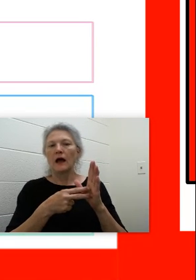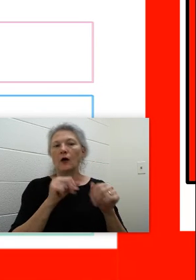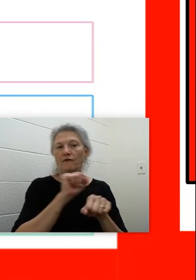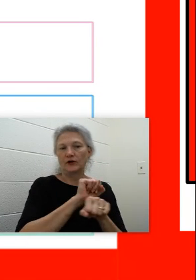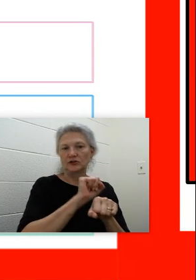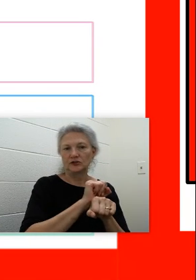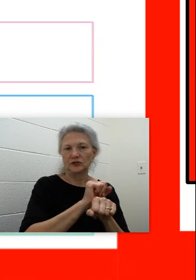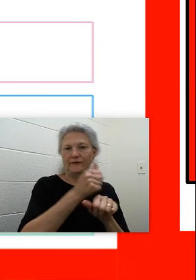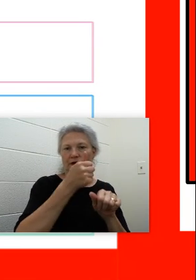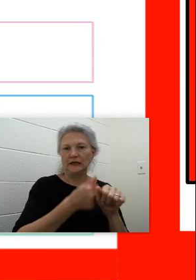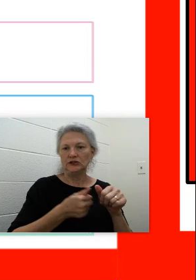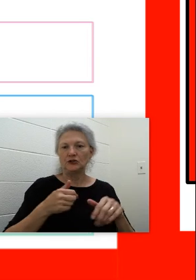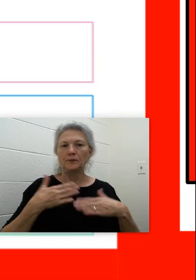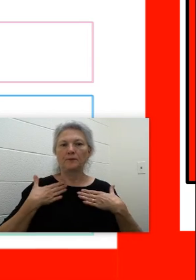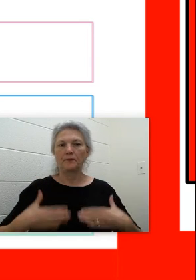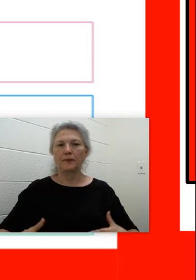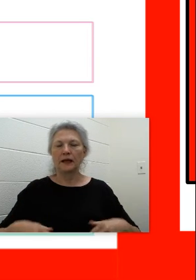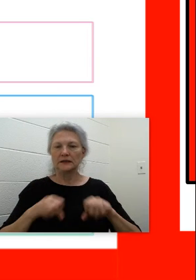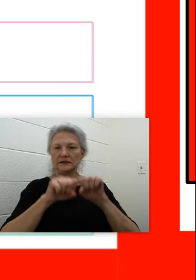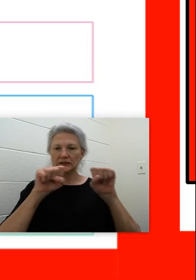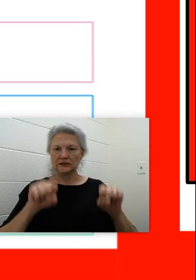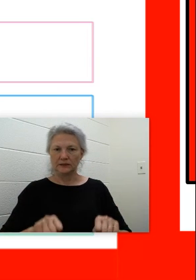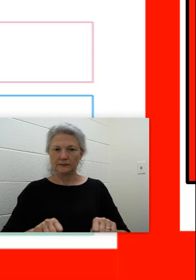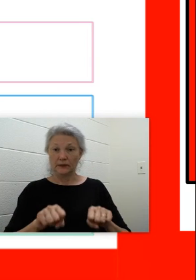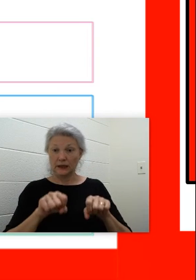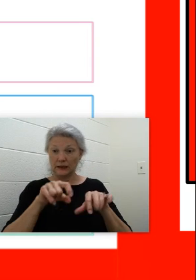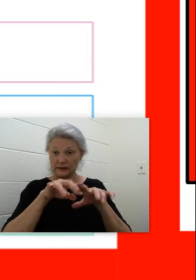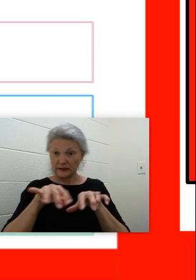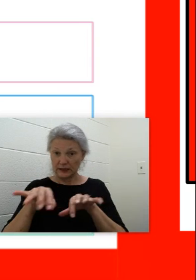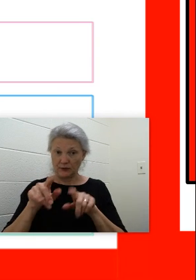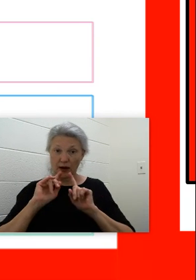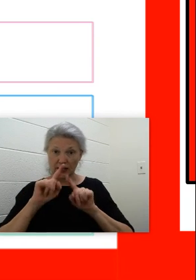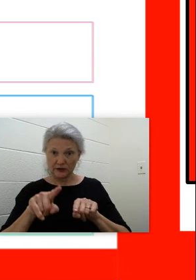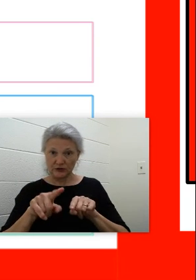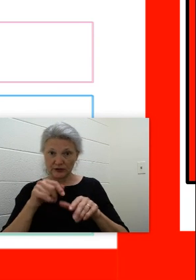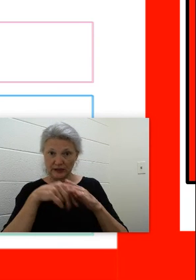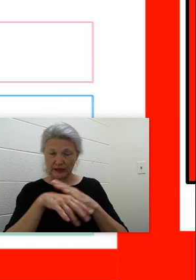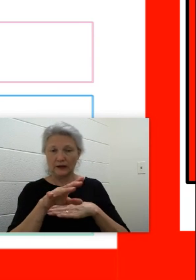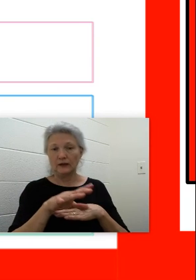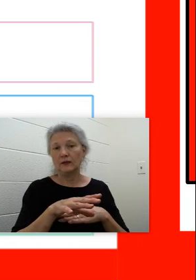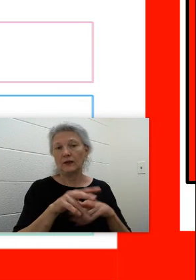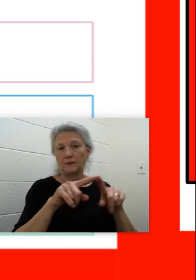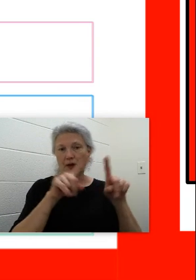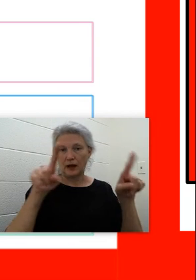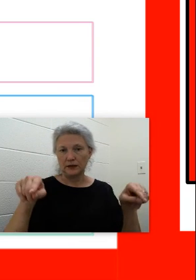answers in the boxes provided. Need a hint? Click and drag the red box.